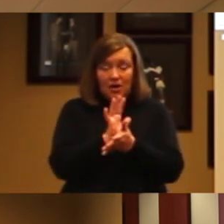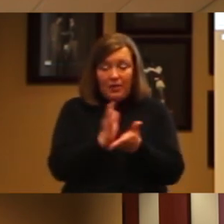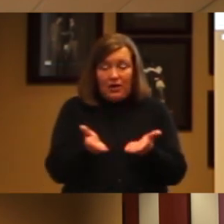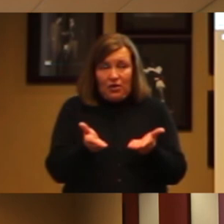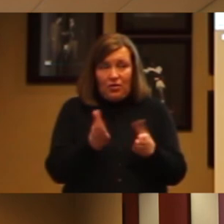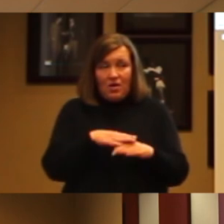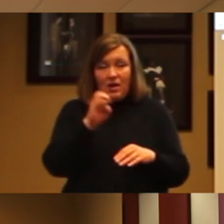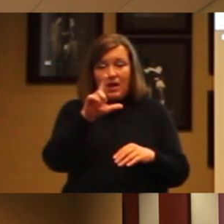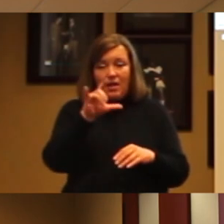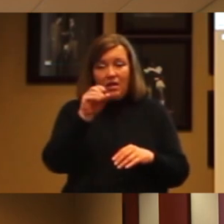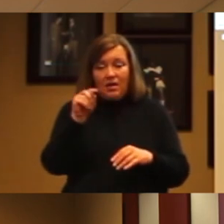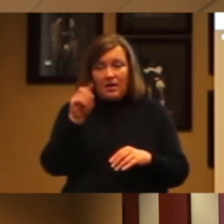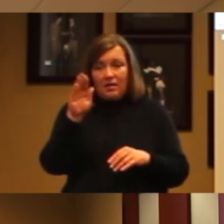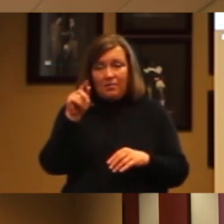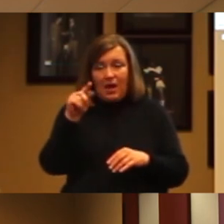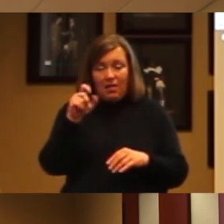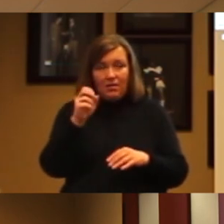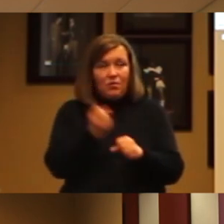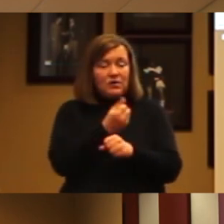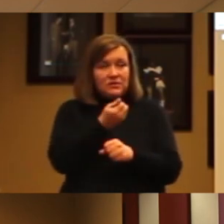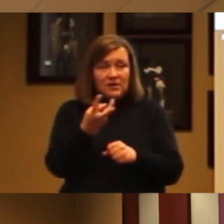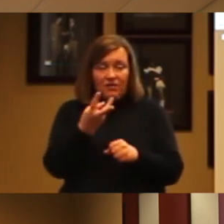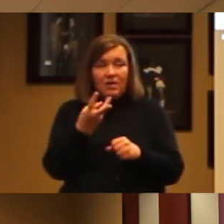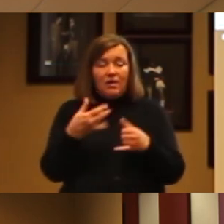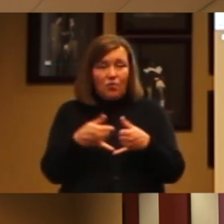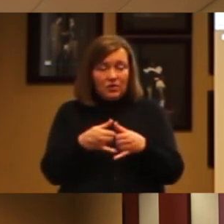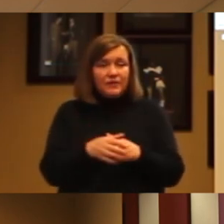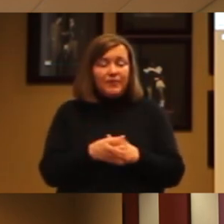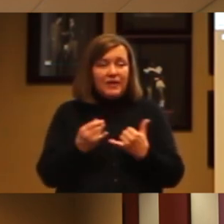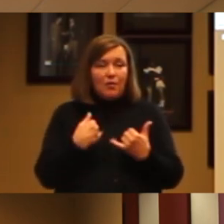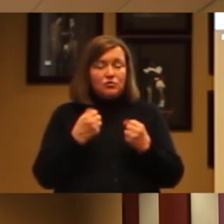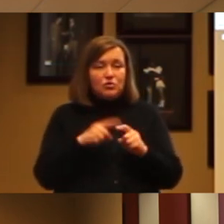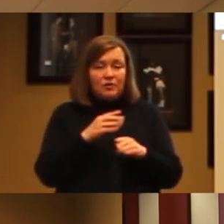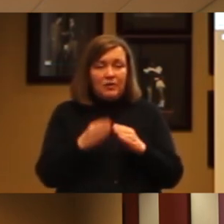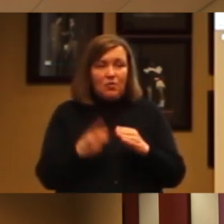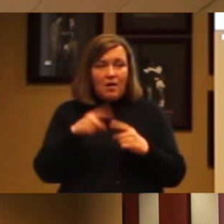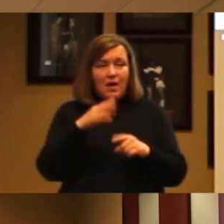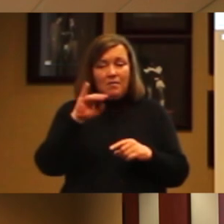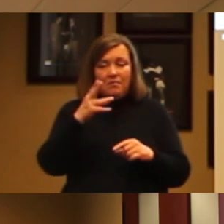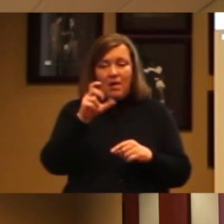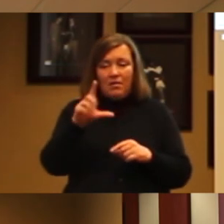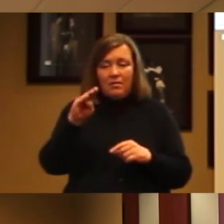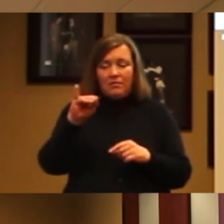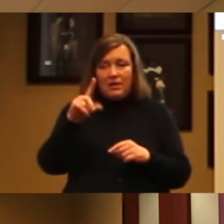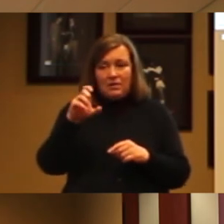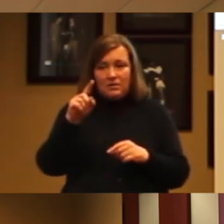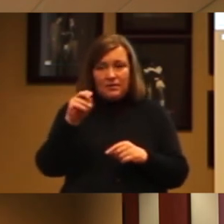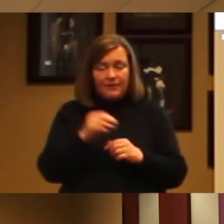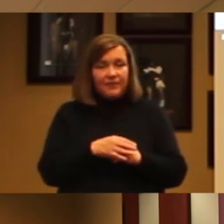Elliot Battle that won several awards, and now we're trying to complete one on Michael Middleton, which